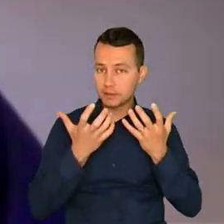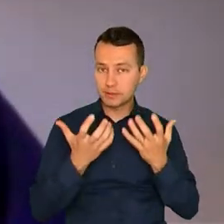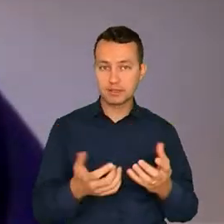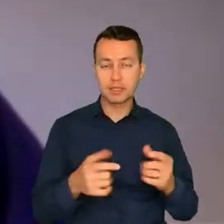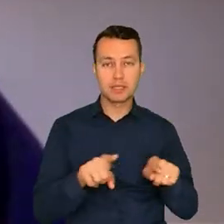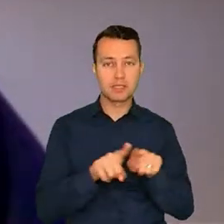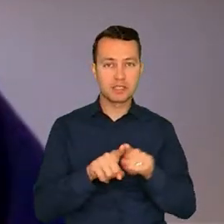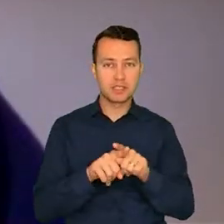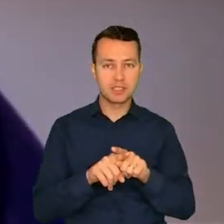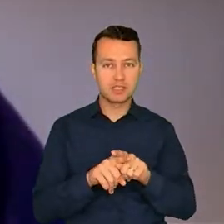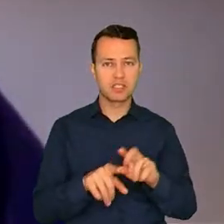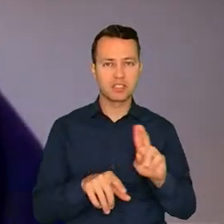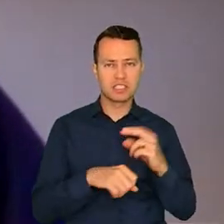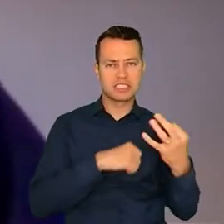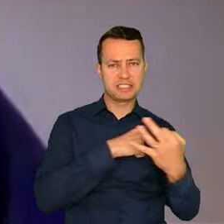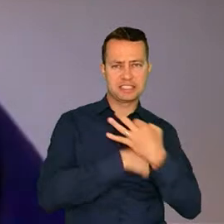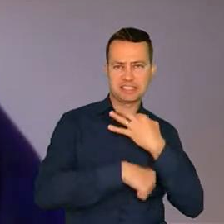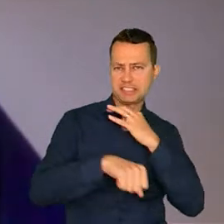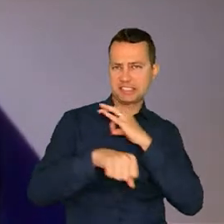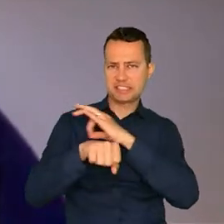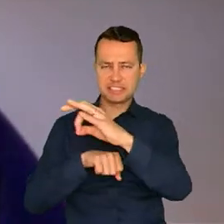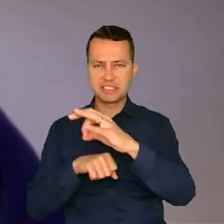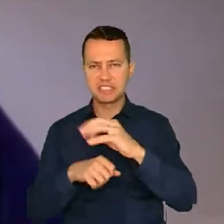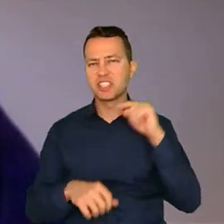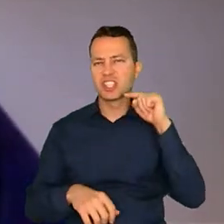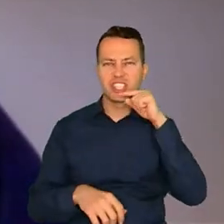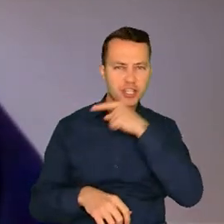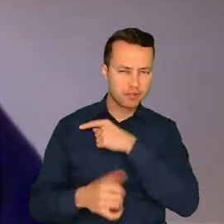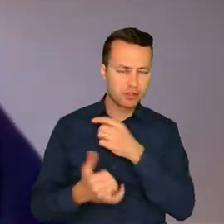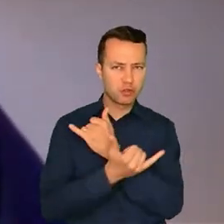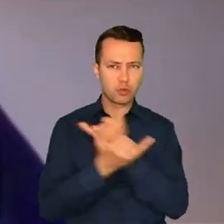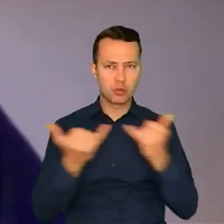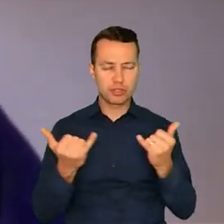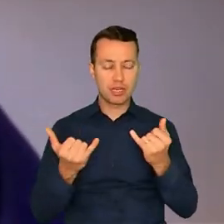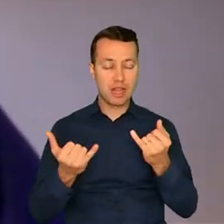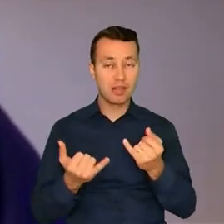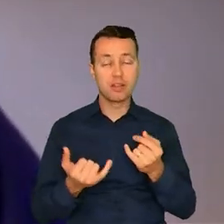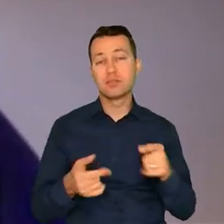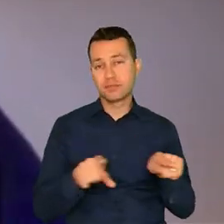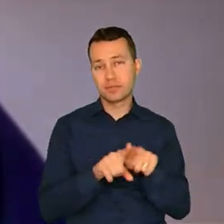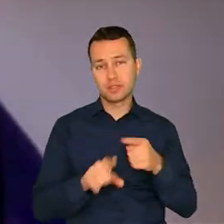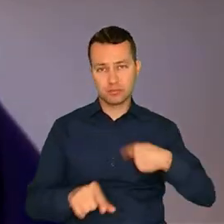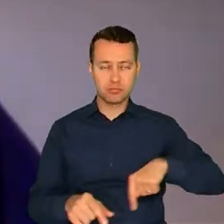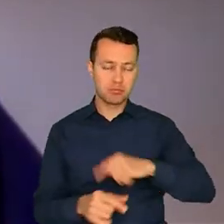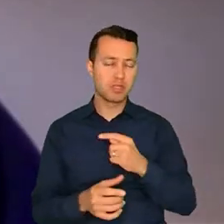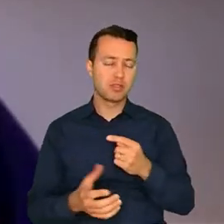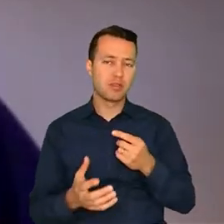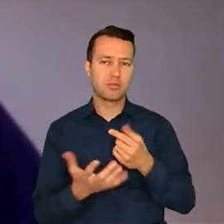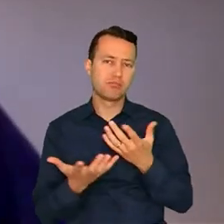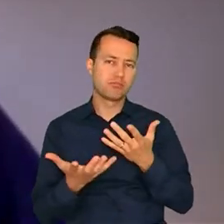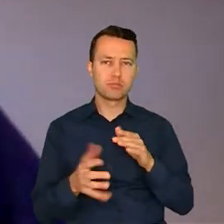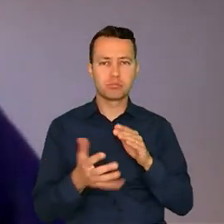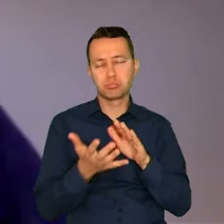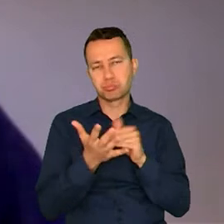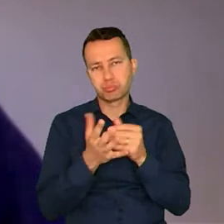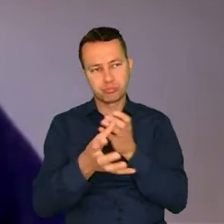be harmed. So let's not harm other people through negligence